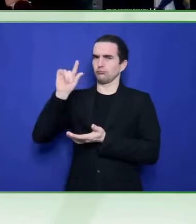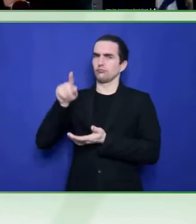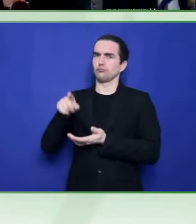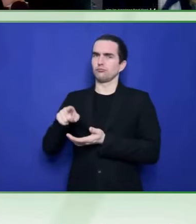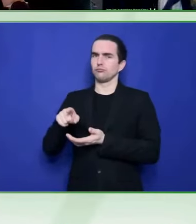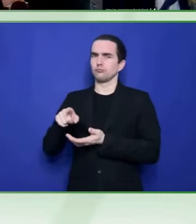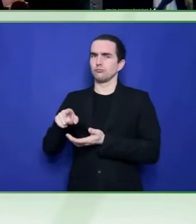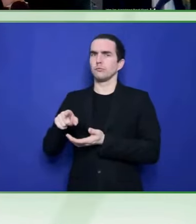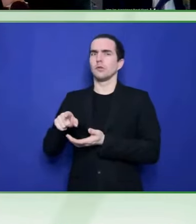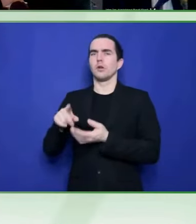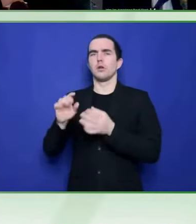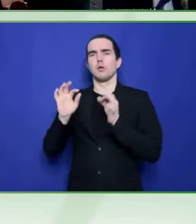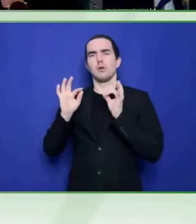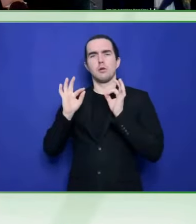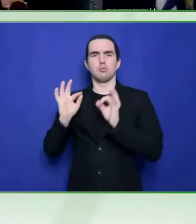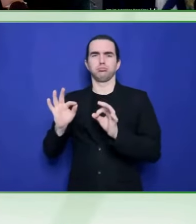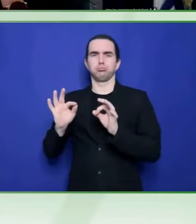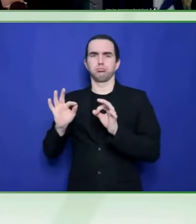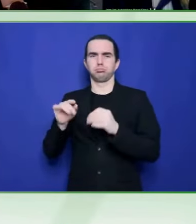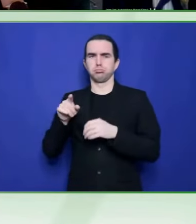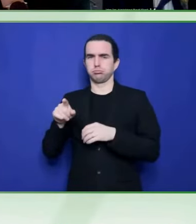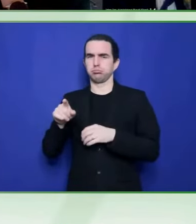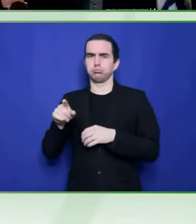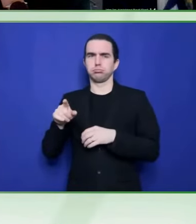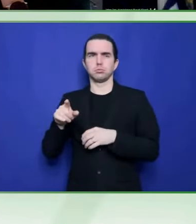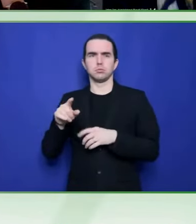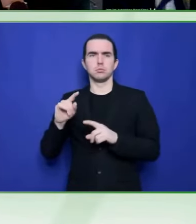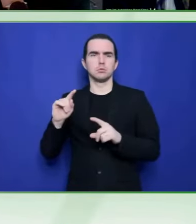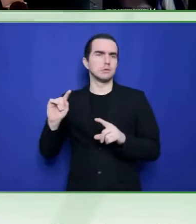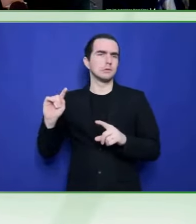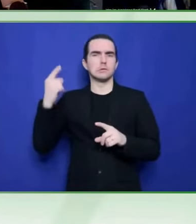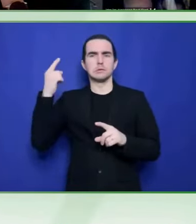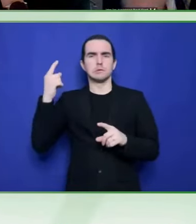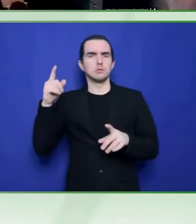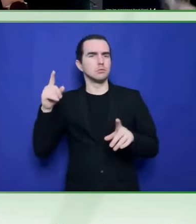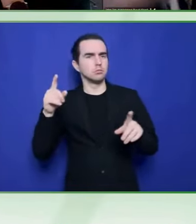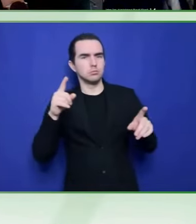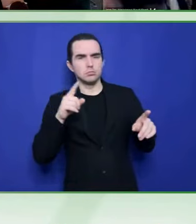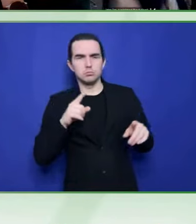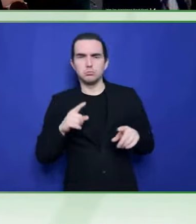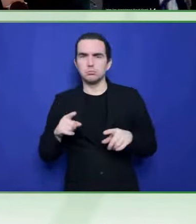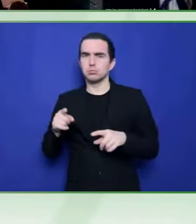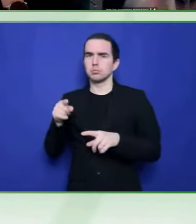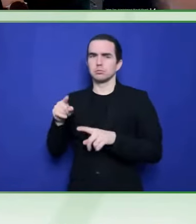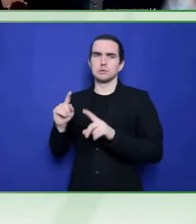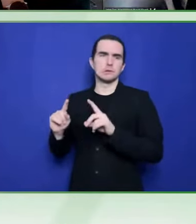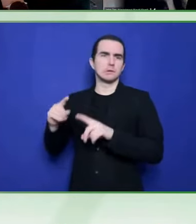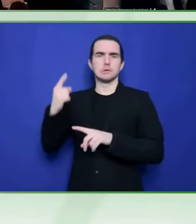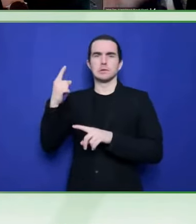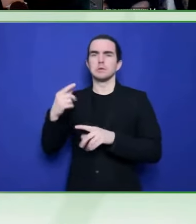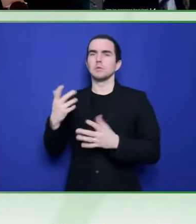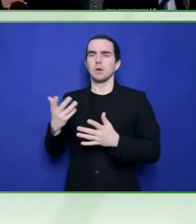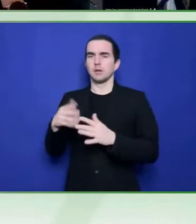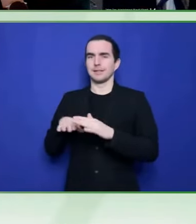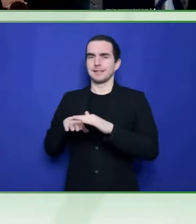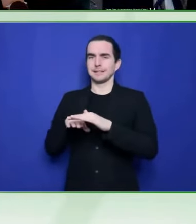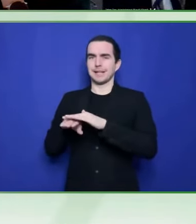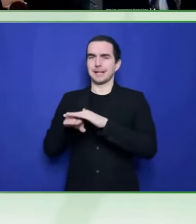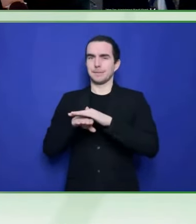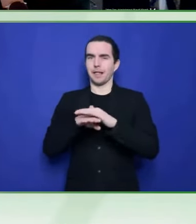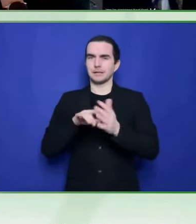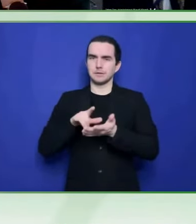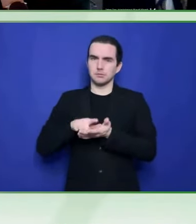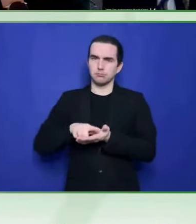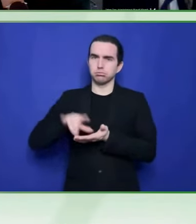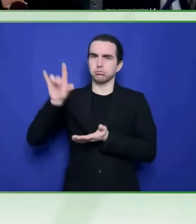you. We to ensure an end-to-end accessible